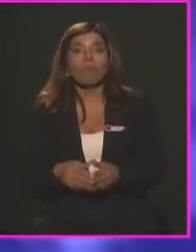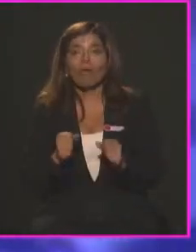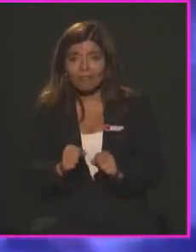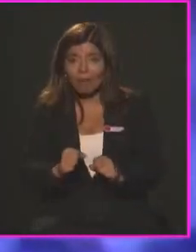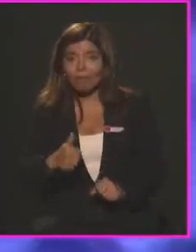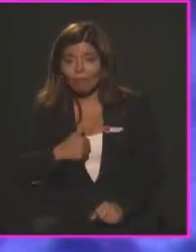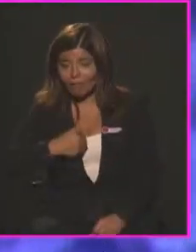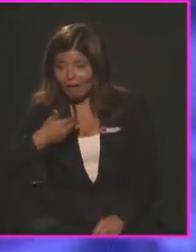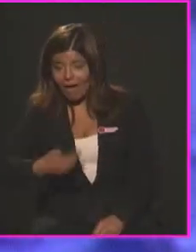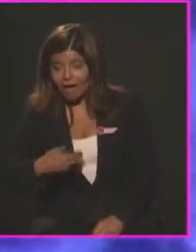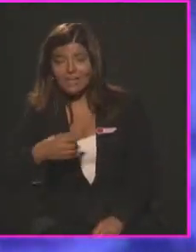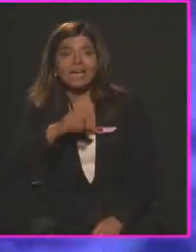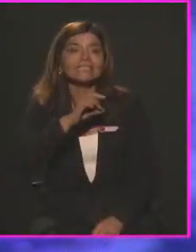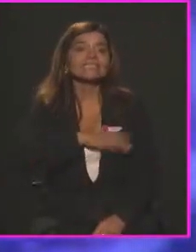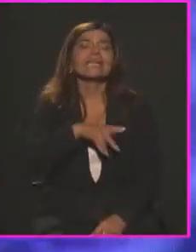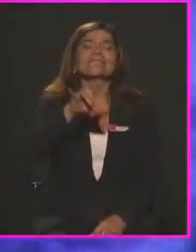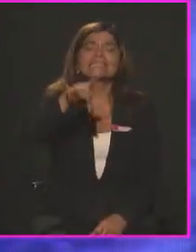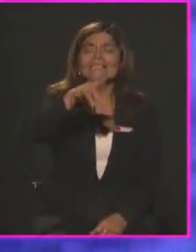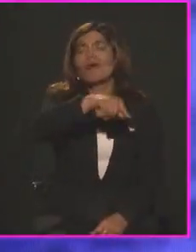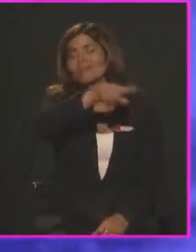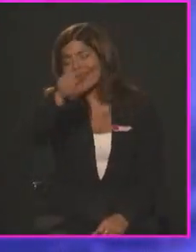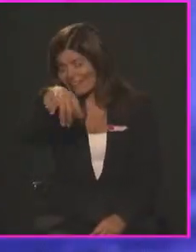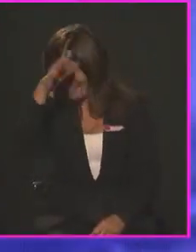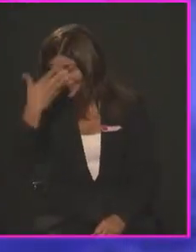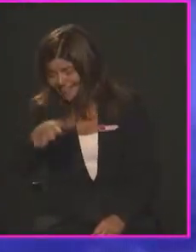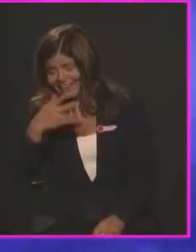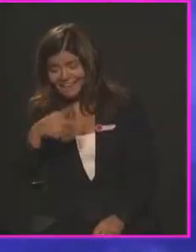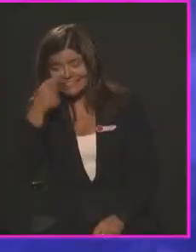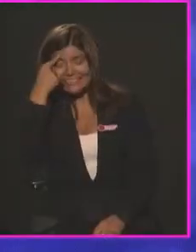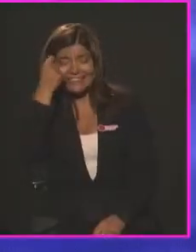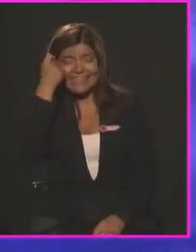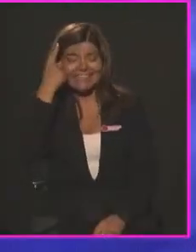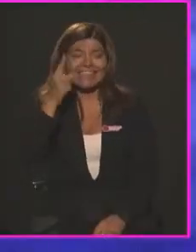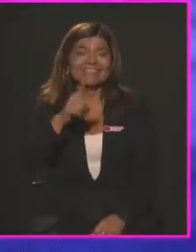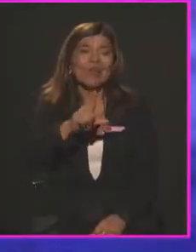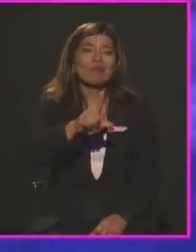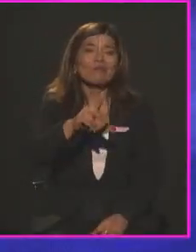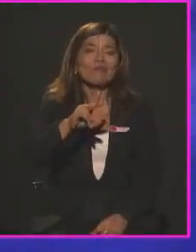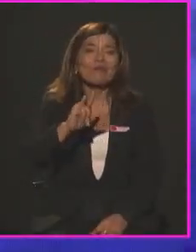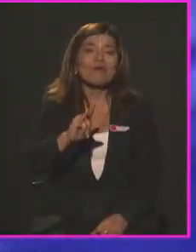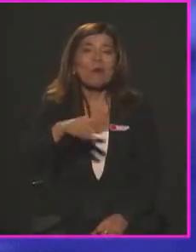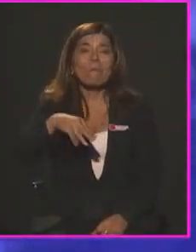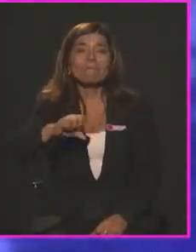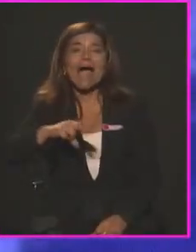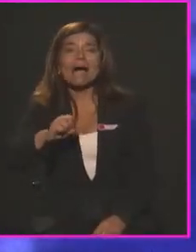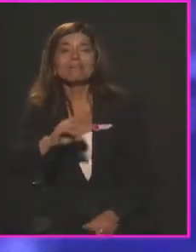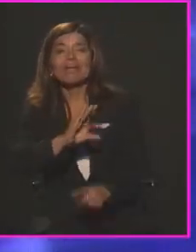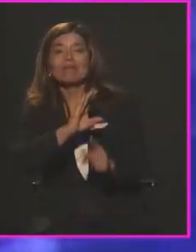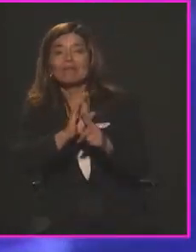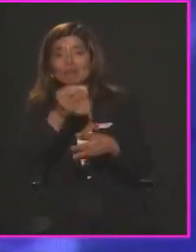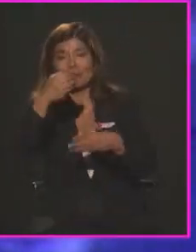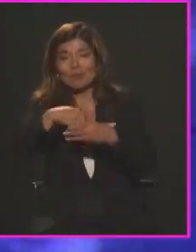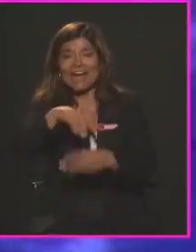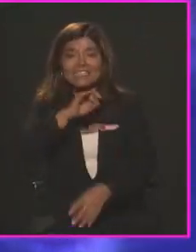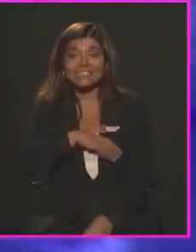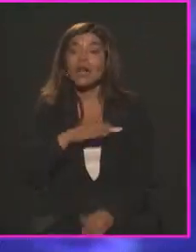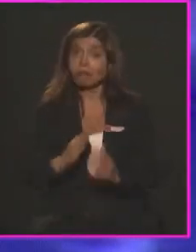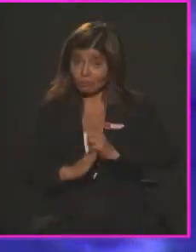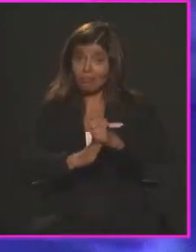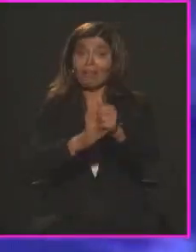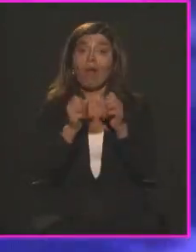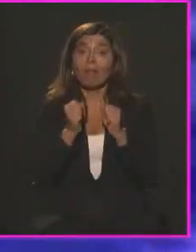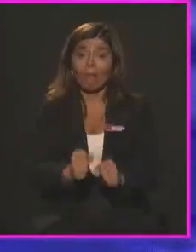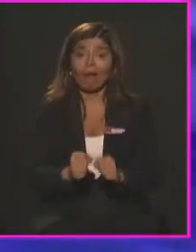thinking of it. You have lumami. It's part of your culture. I know Chile can be a leader. I know Chile has introduced many of